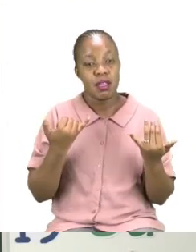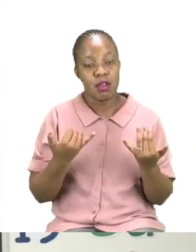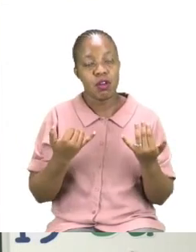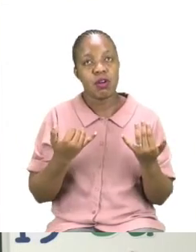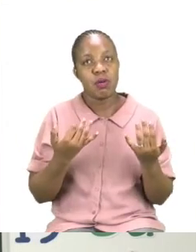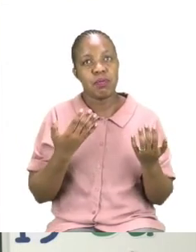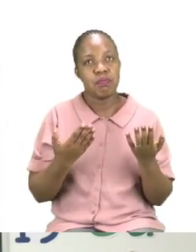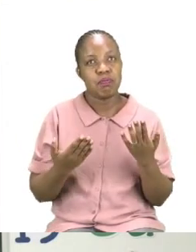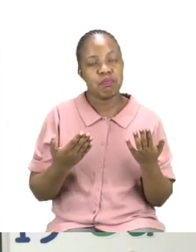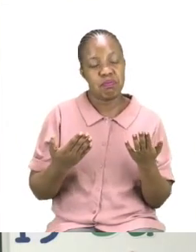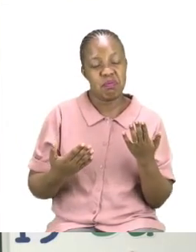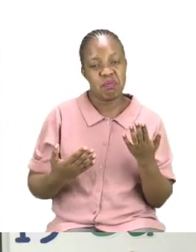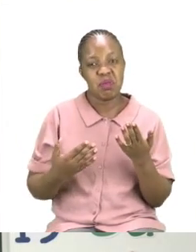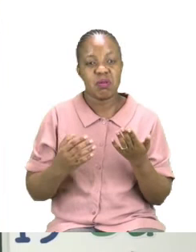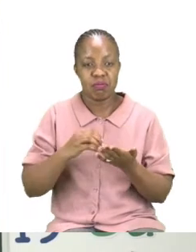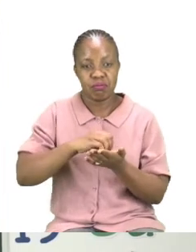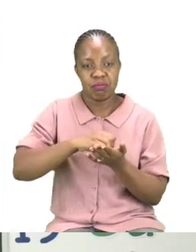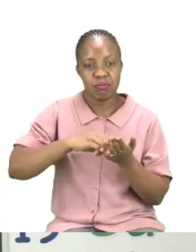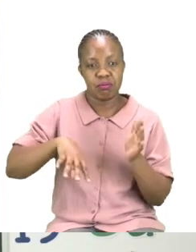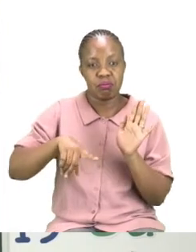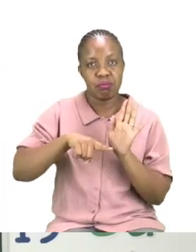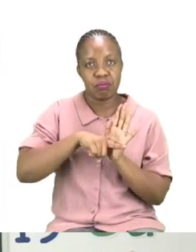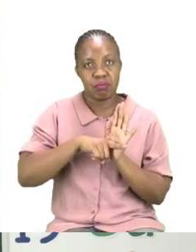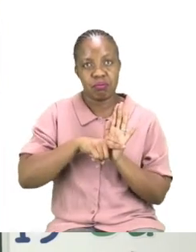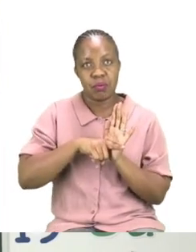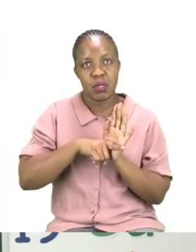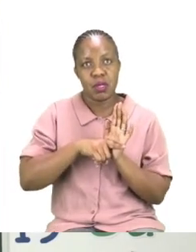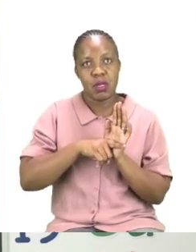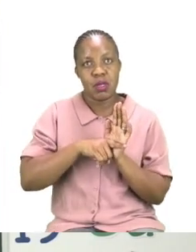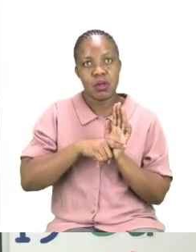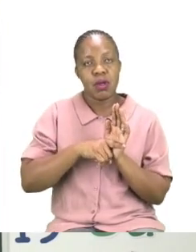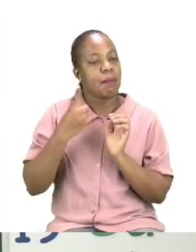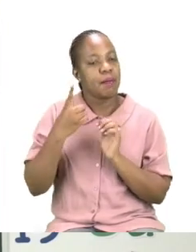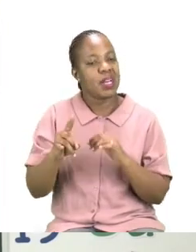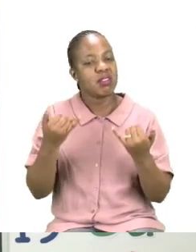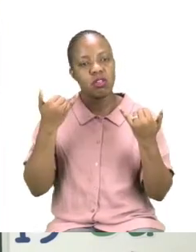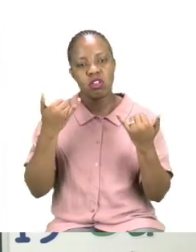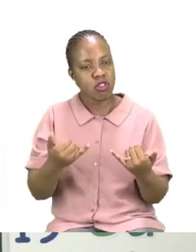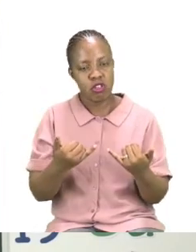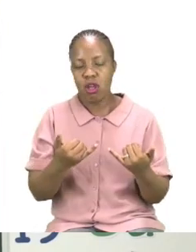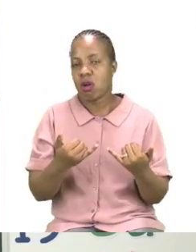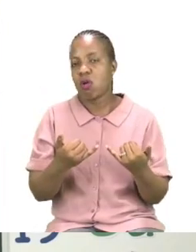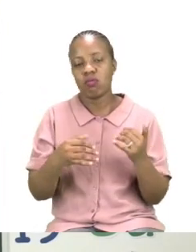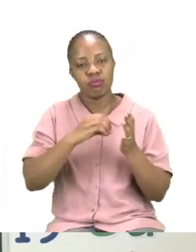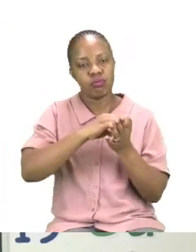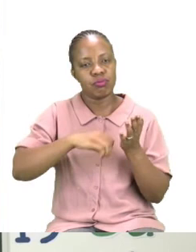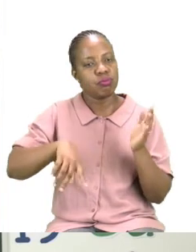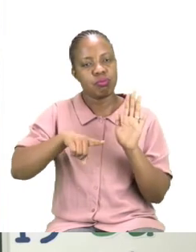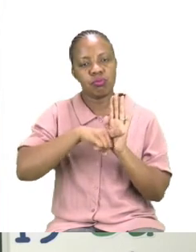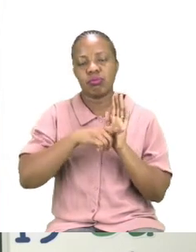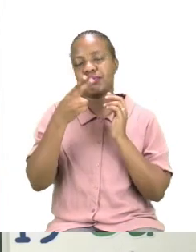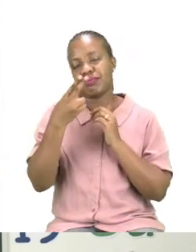for this time to only use counting on. So you will count on from